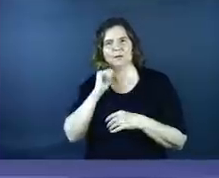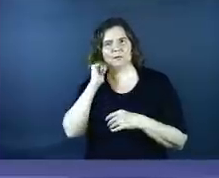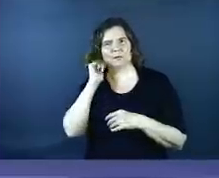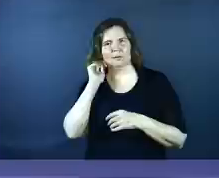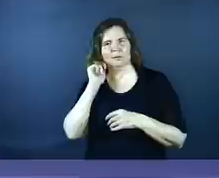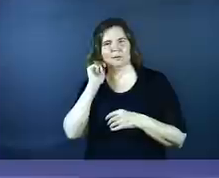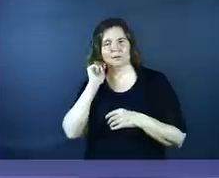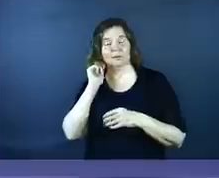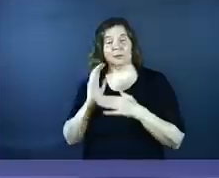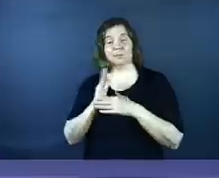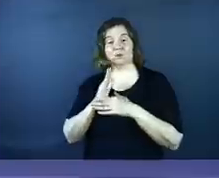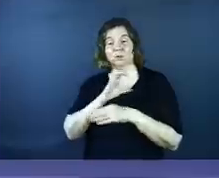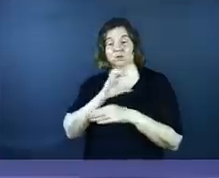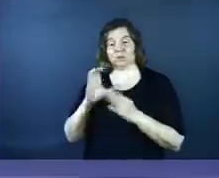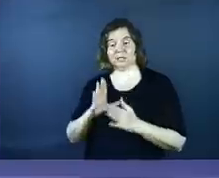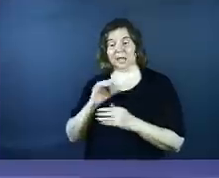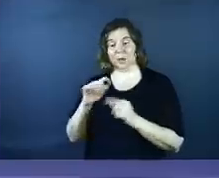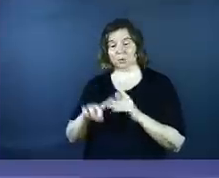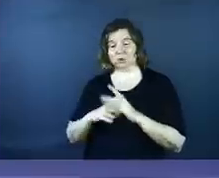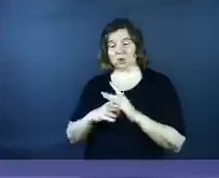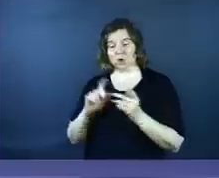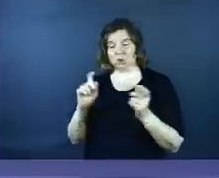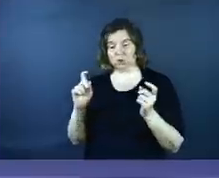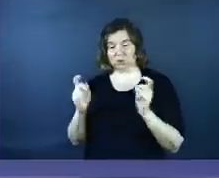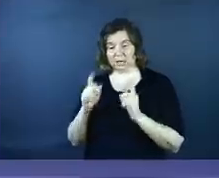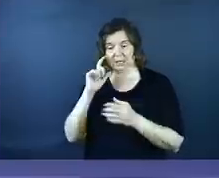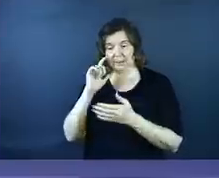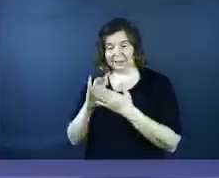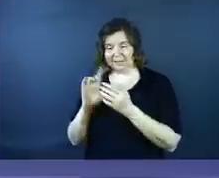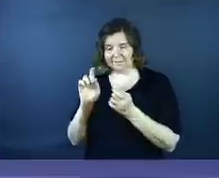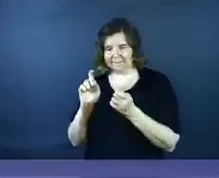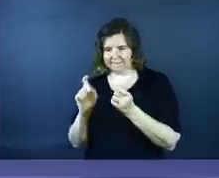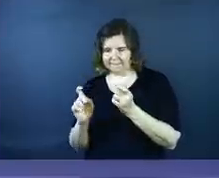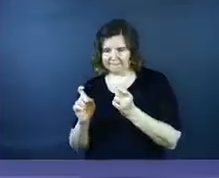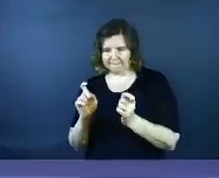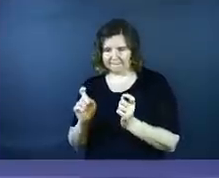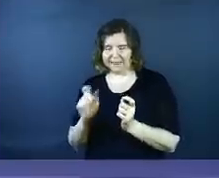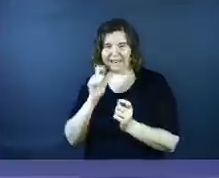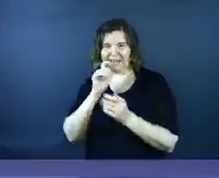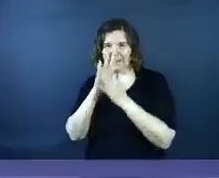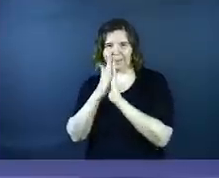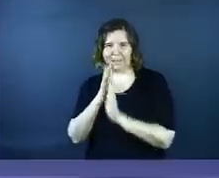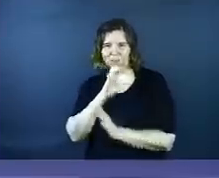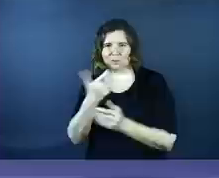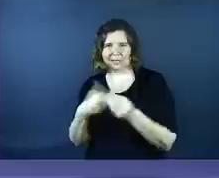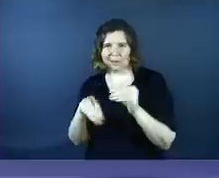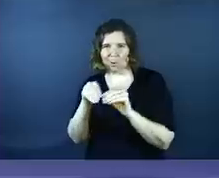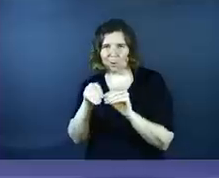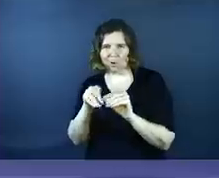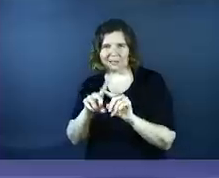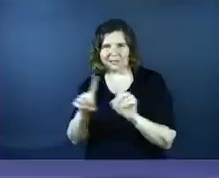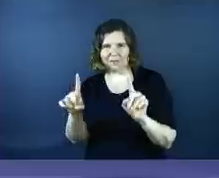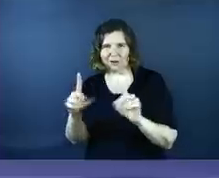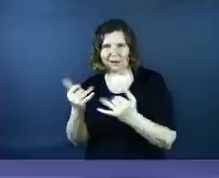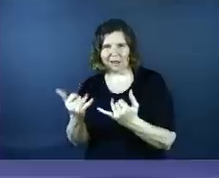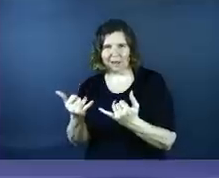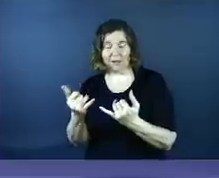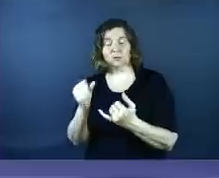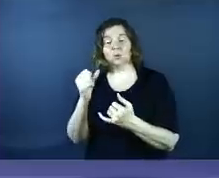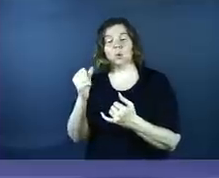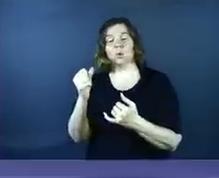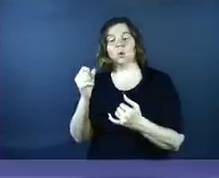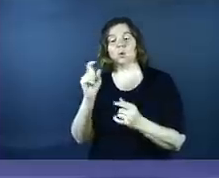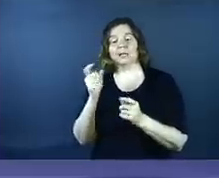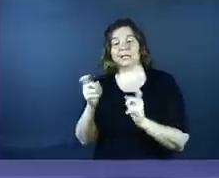between Christianity and when you start to change the beliefs so much that it's not even Christianity anymore? And so